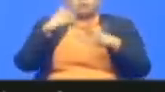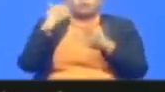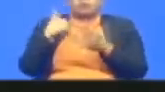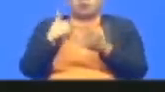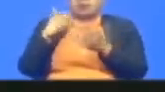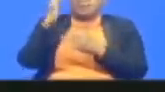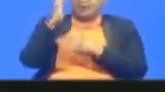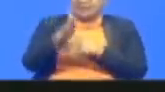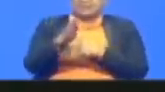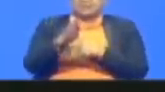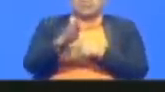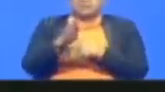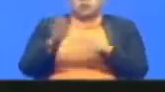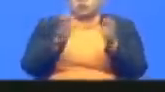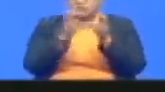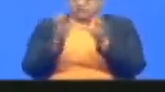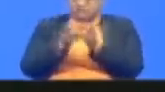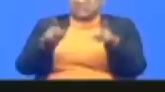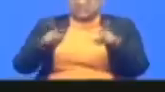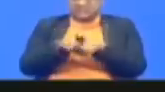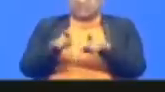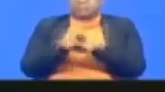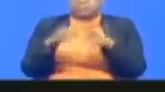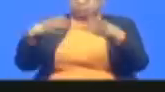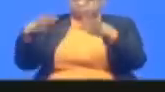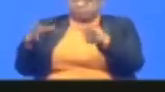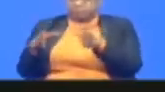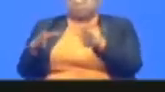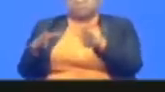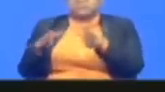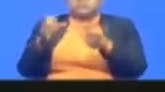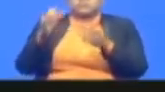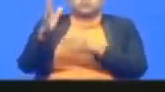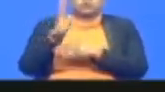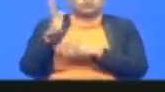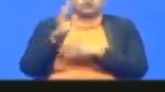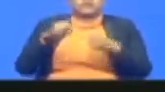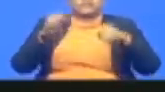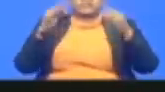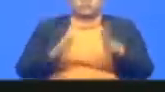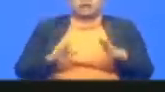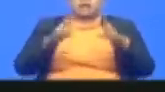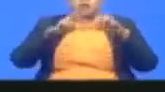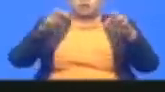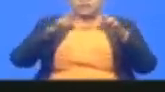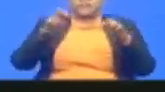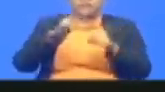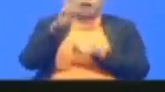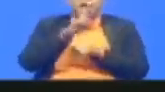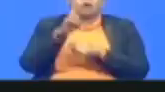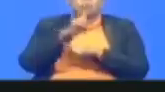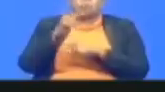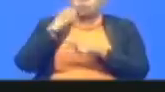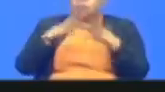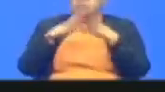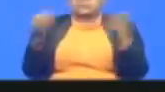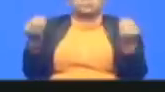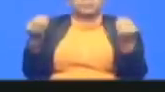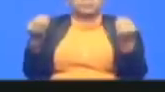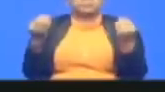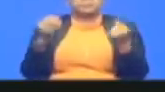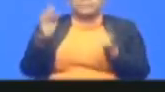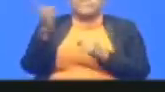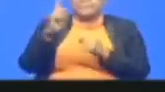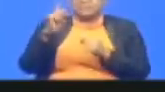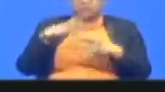with the family have been isolated. Security officials are searching for the boy's uncle, who is at large. The Ministry of